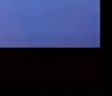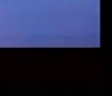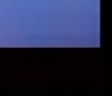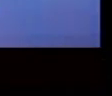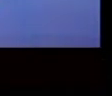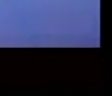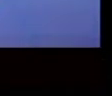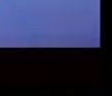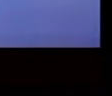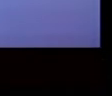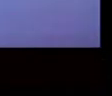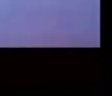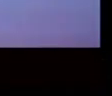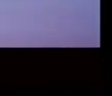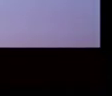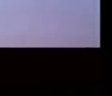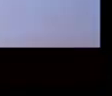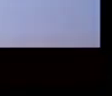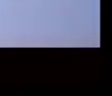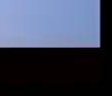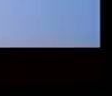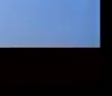be saved.